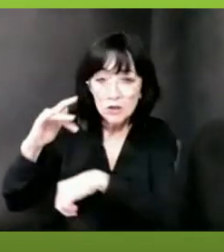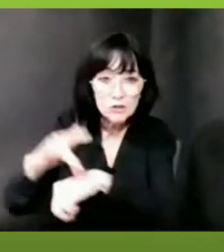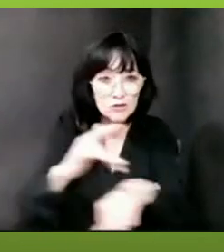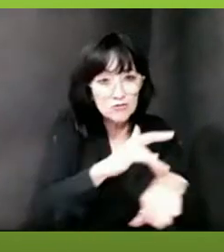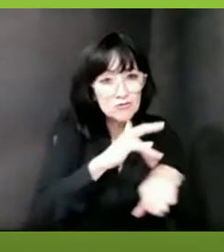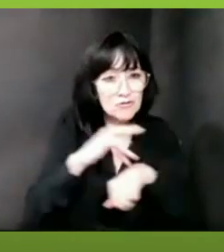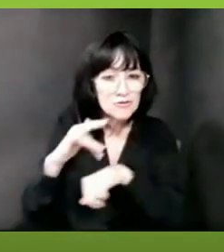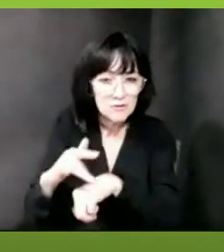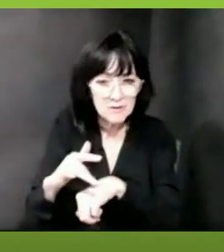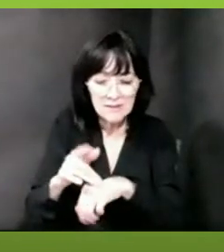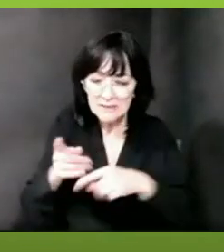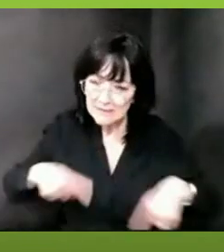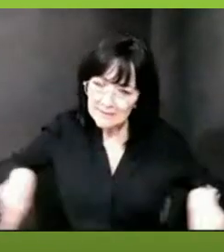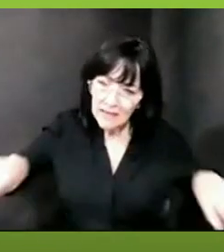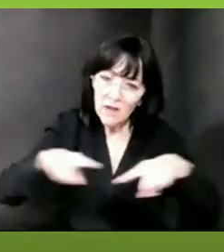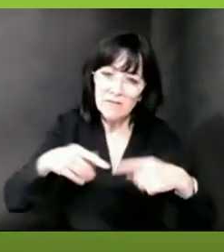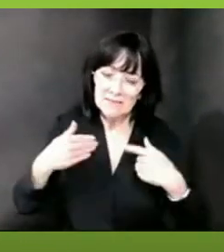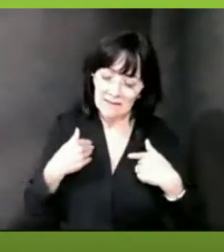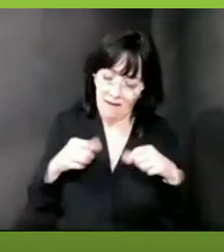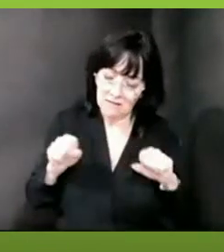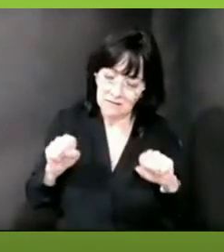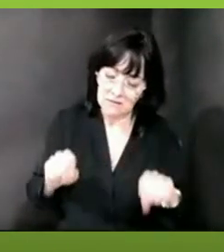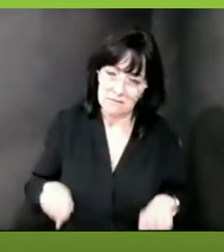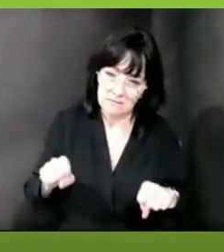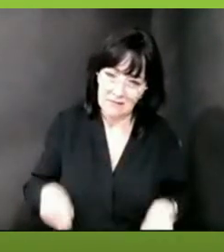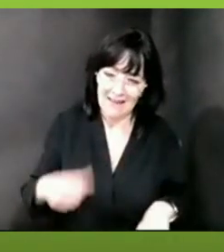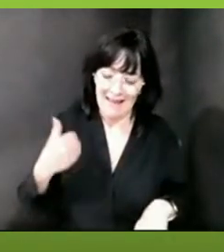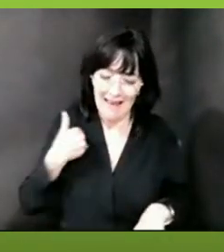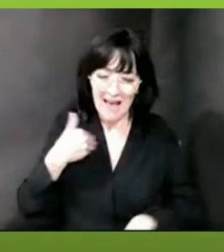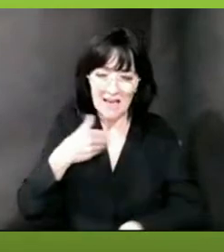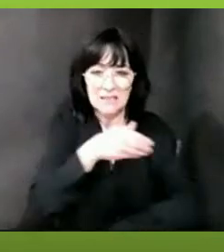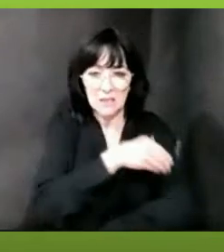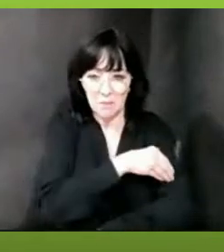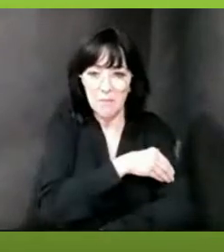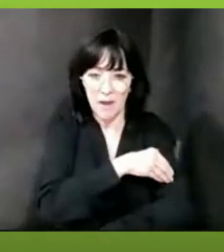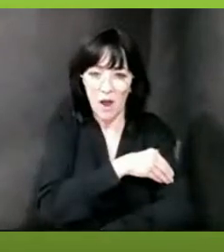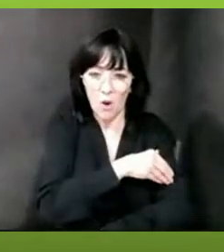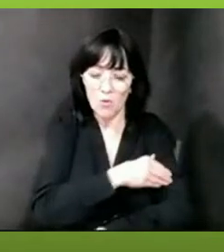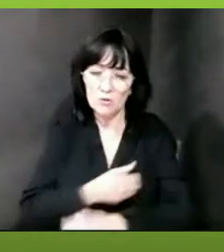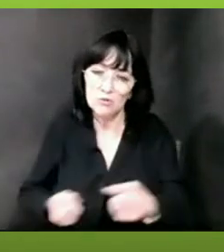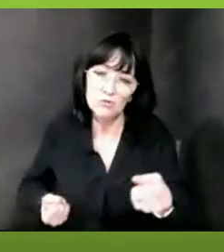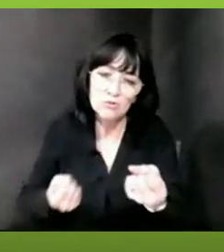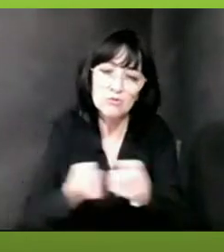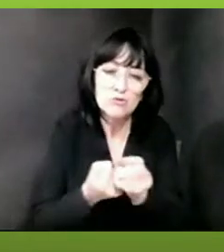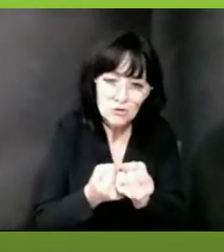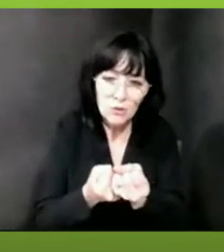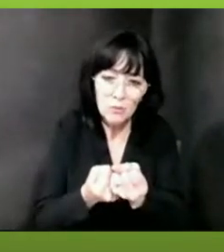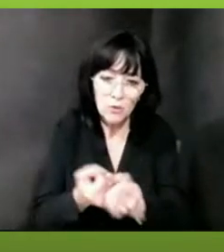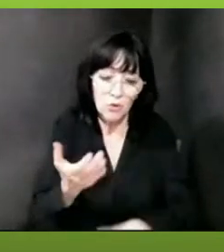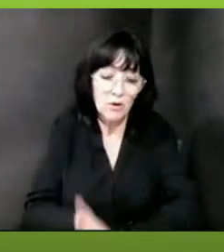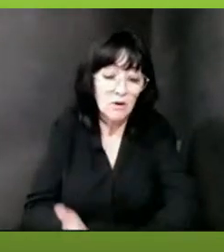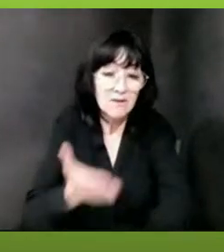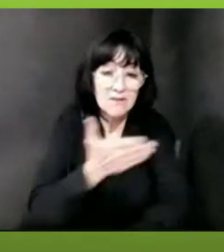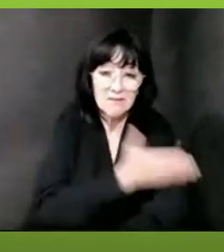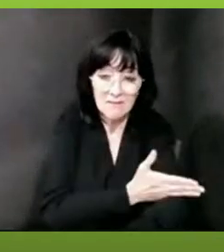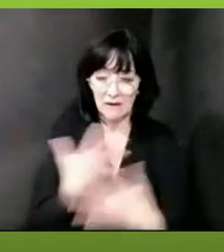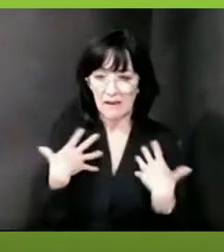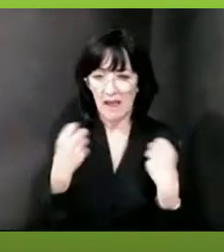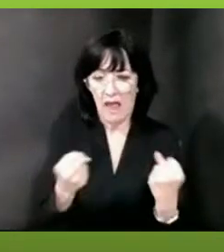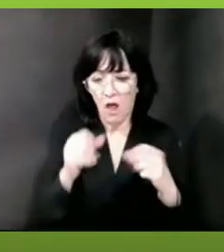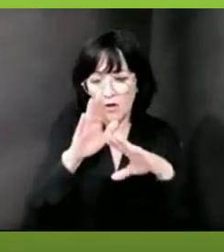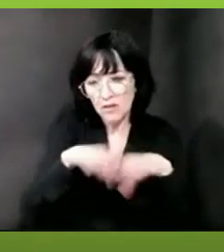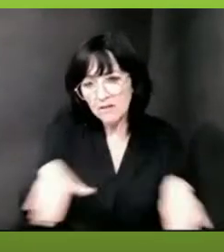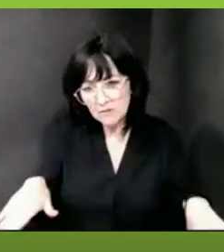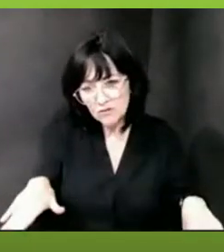to the health and well-being of Delaware's children. Every interaction makes a difference. And every opportunity to